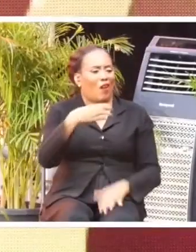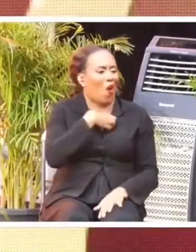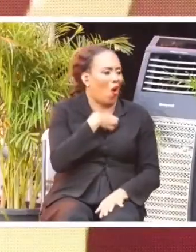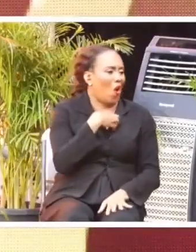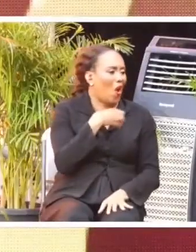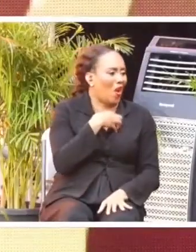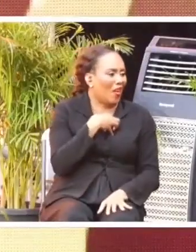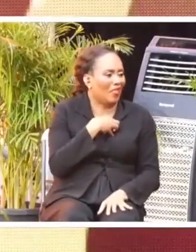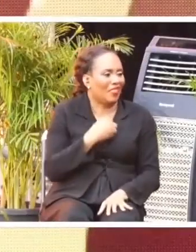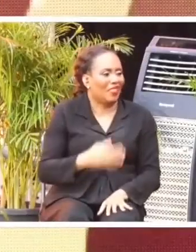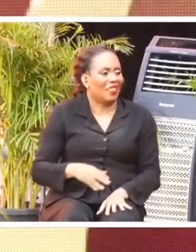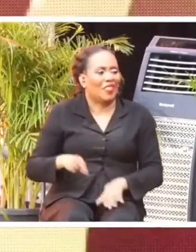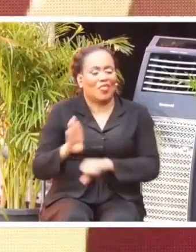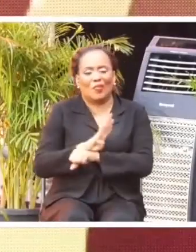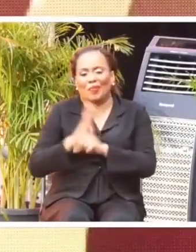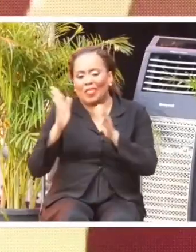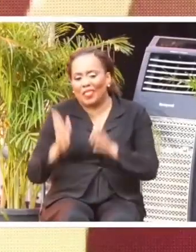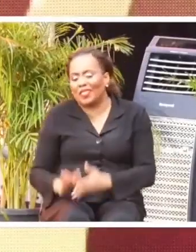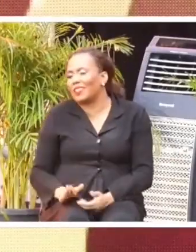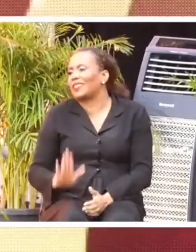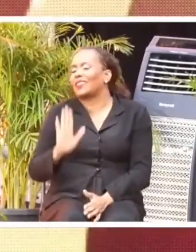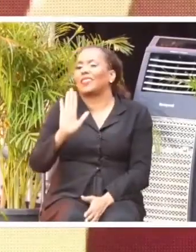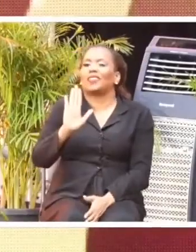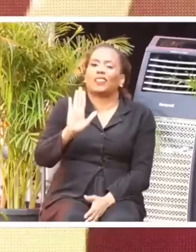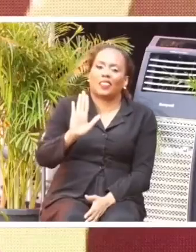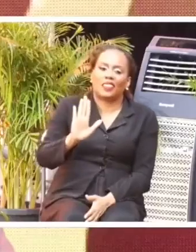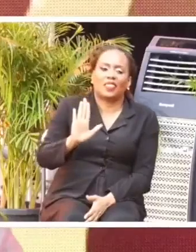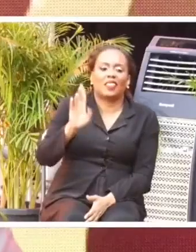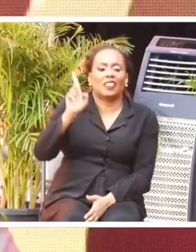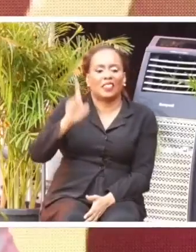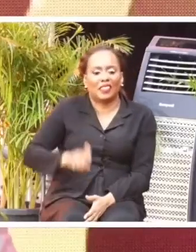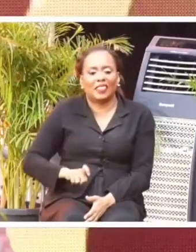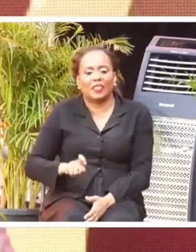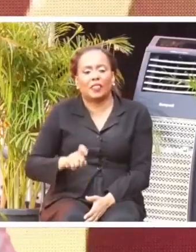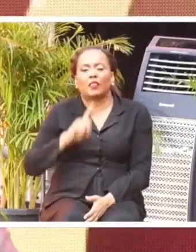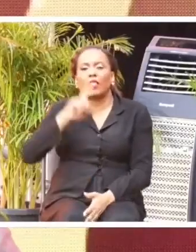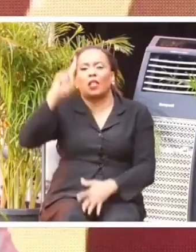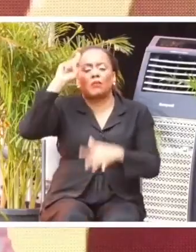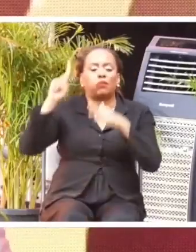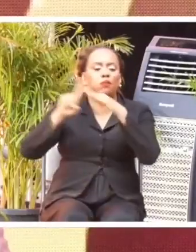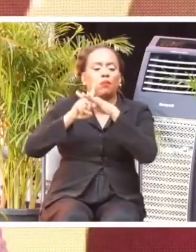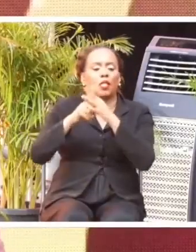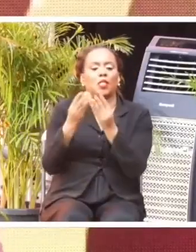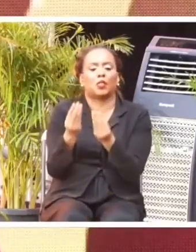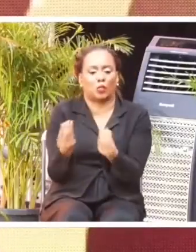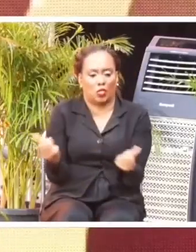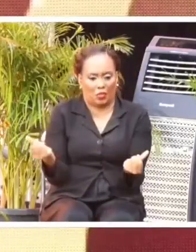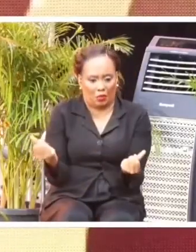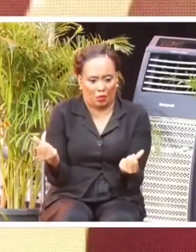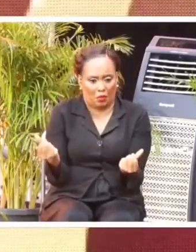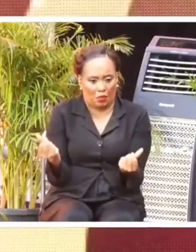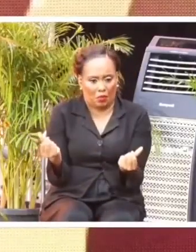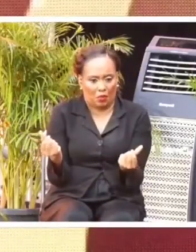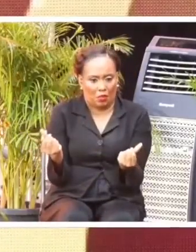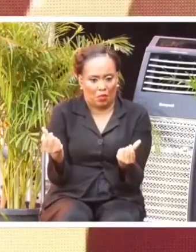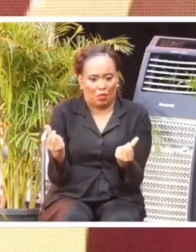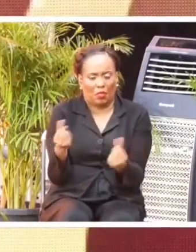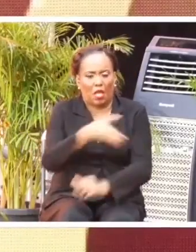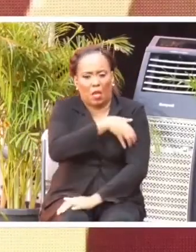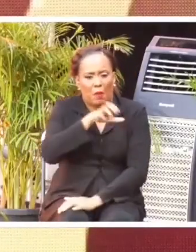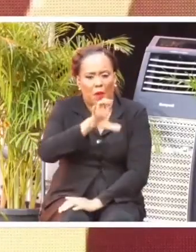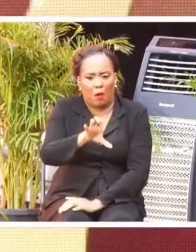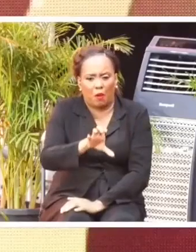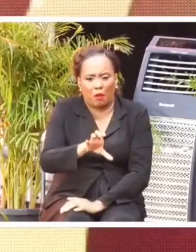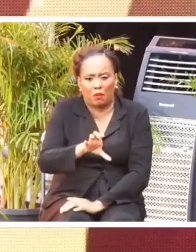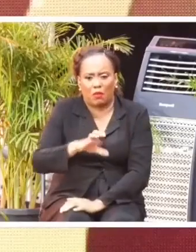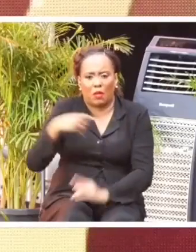Bajans need to be encouraged now in solution building, empowered to contribute and to be able to